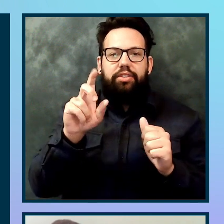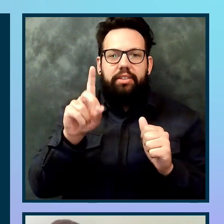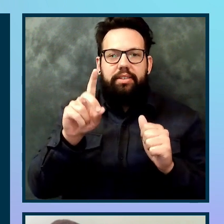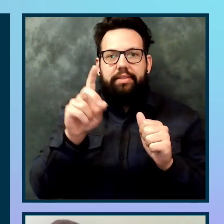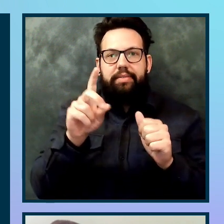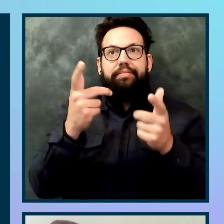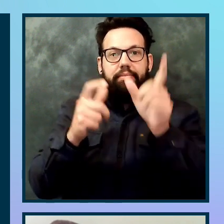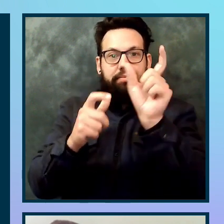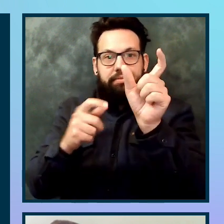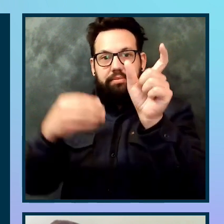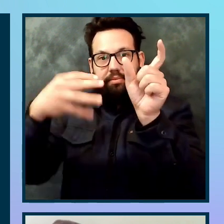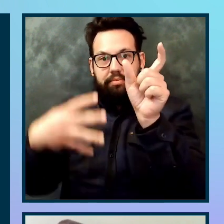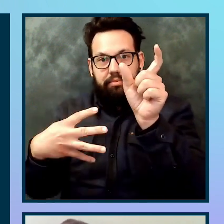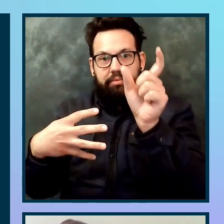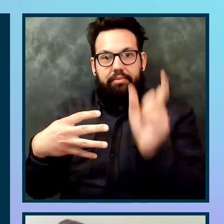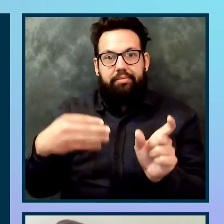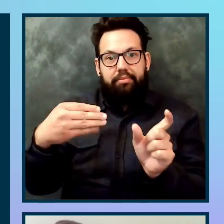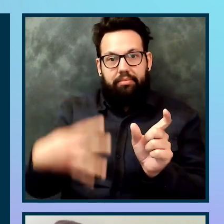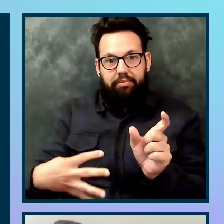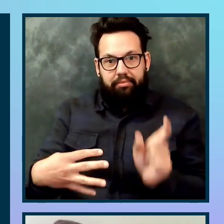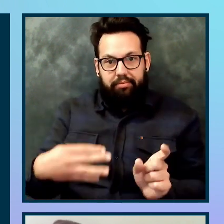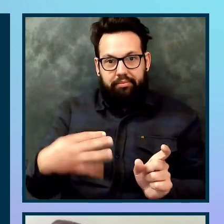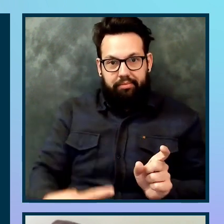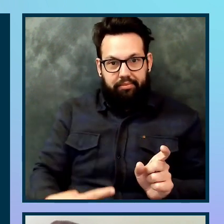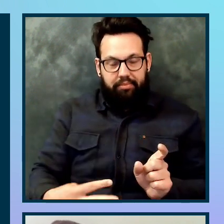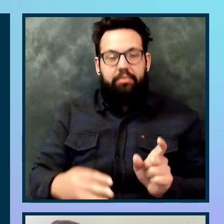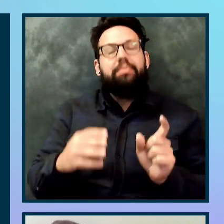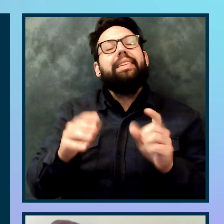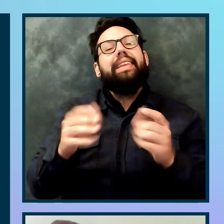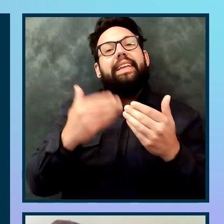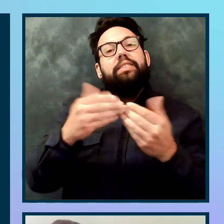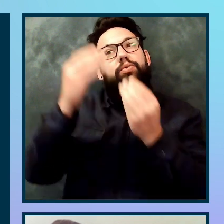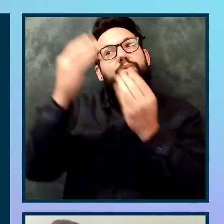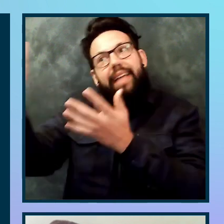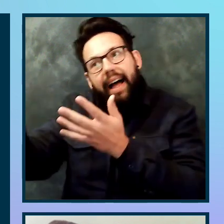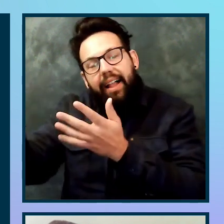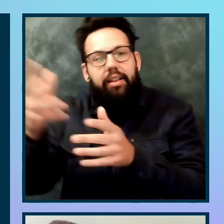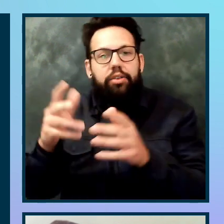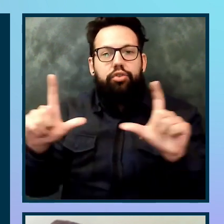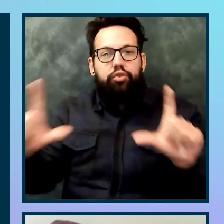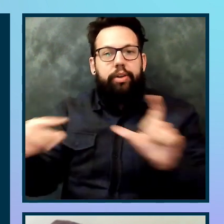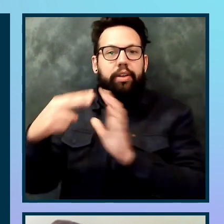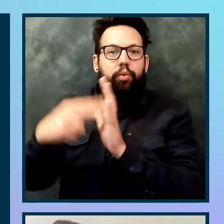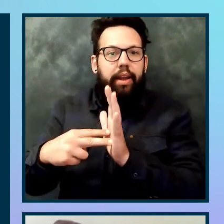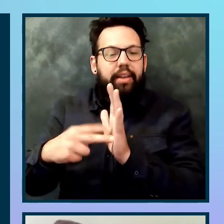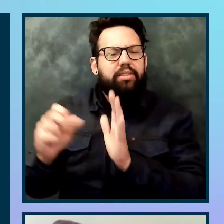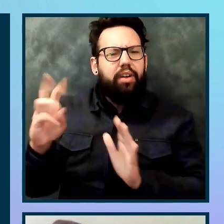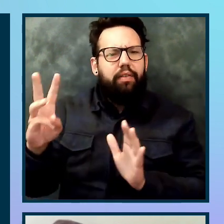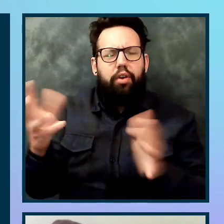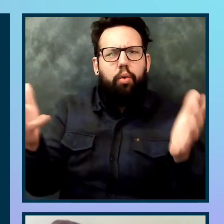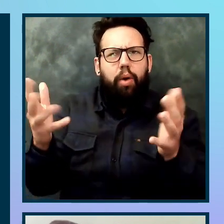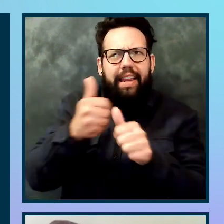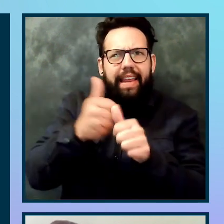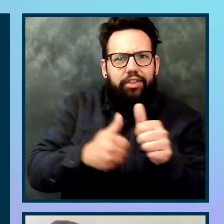helps us to tell screen readers what each group is named. So the field set is part of the HTML5 specification,